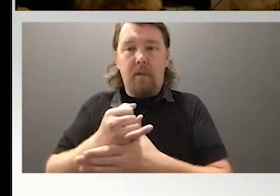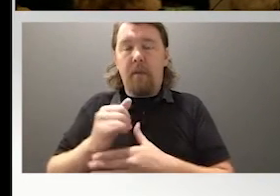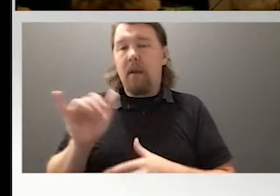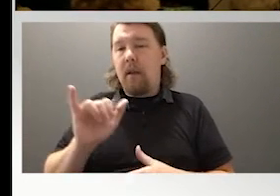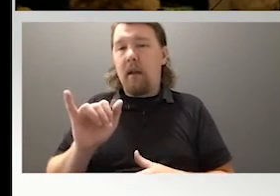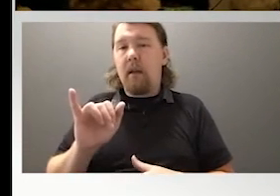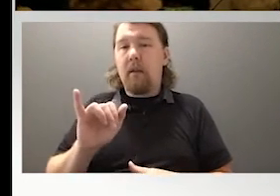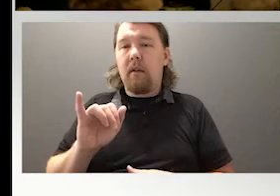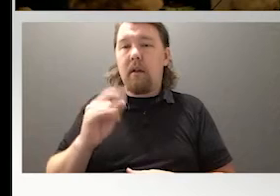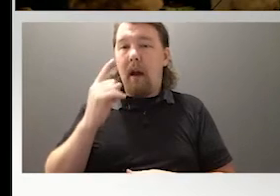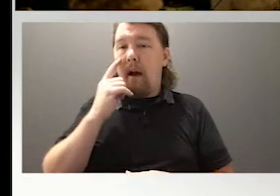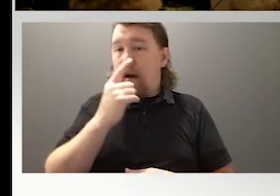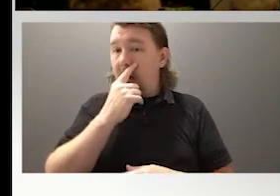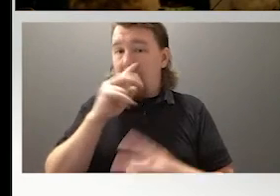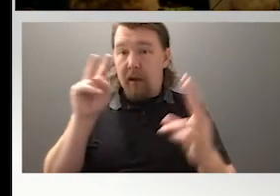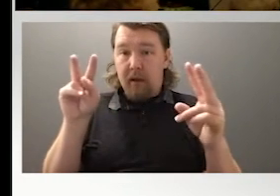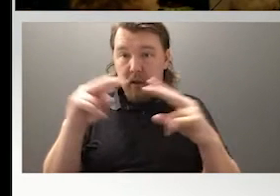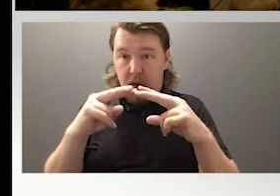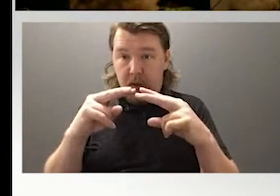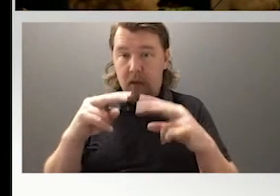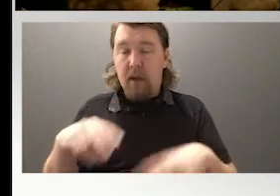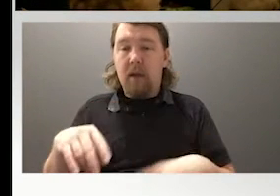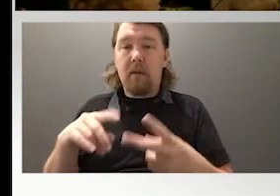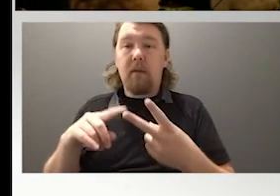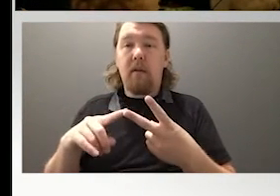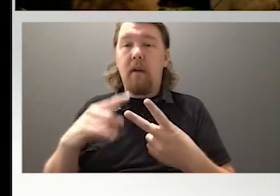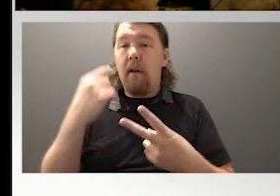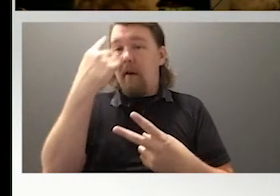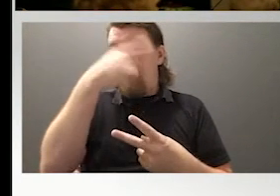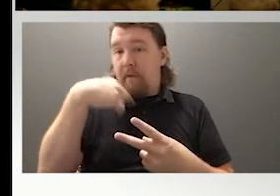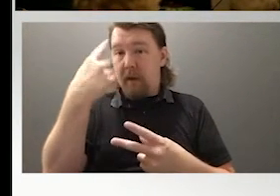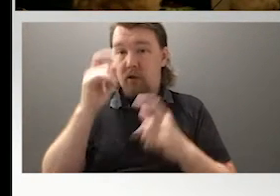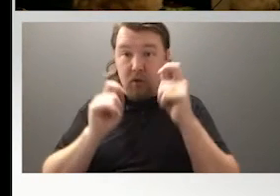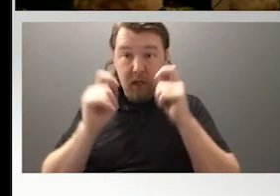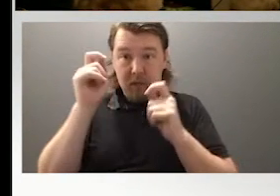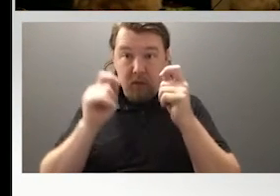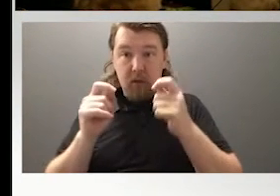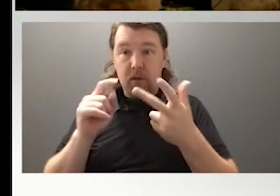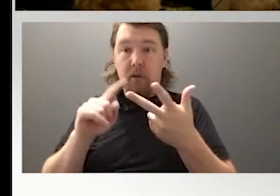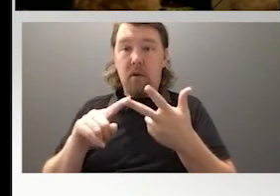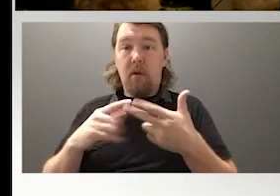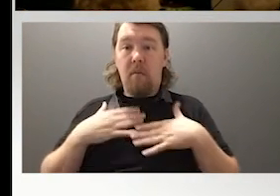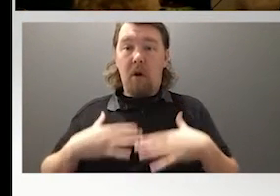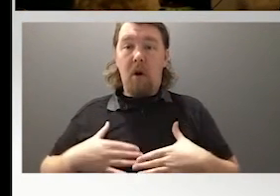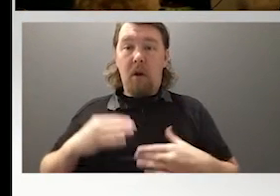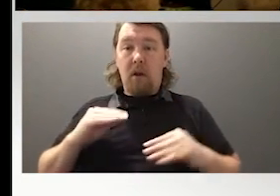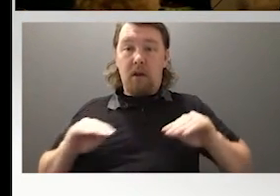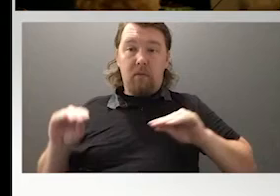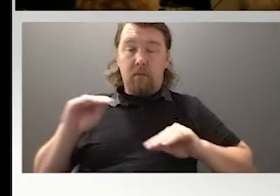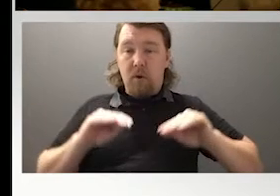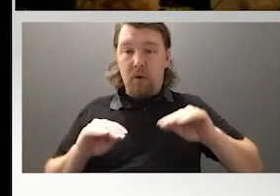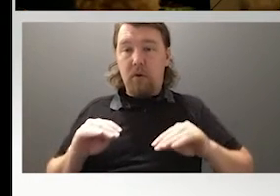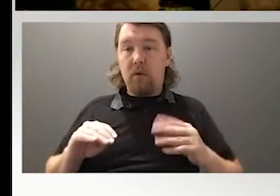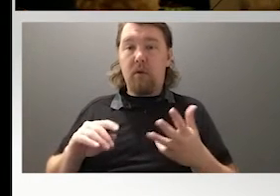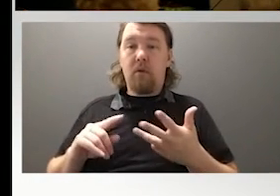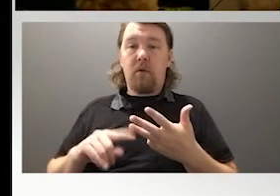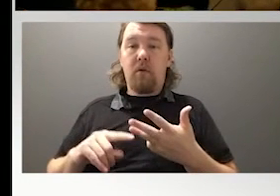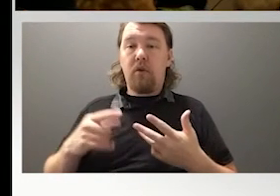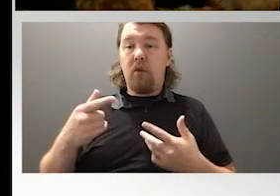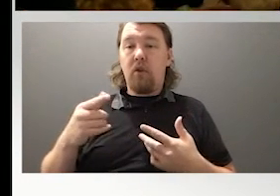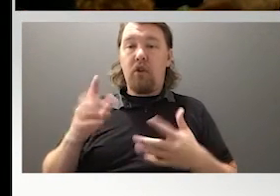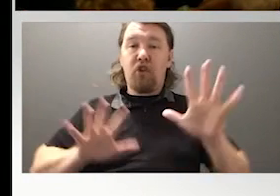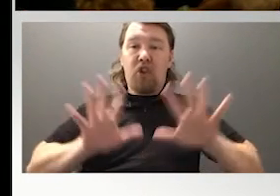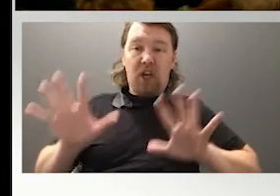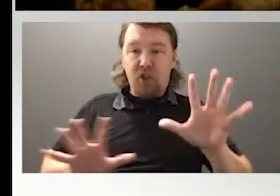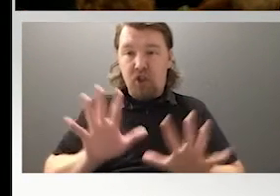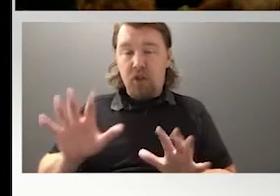as eye-to-eye gaze, facial expressions, body posture, and gestures,